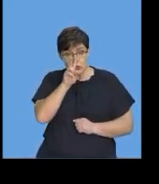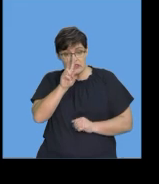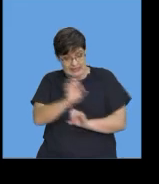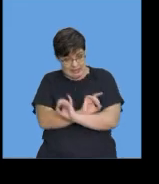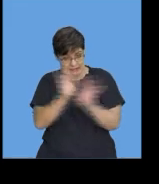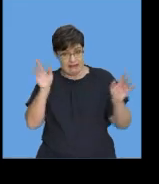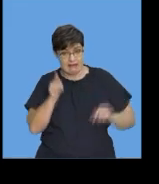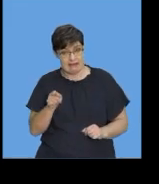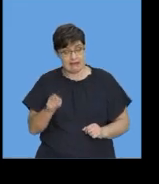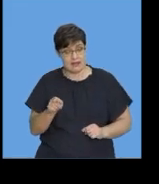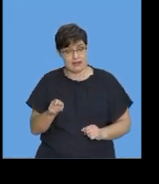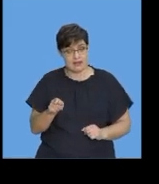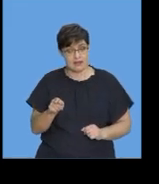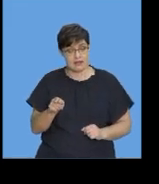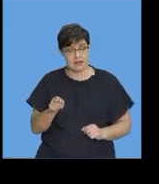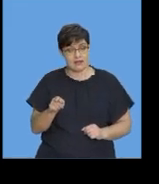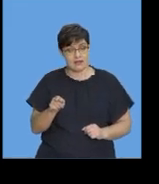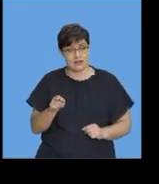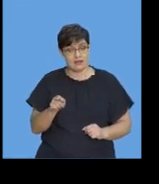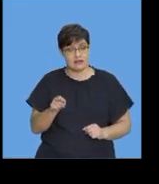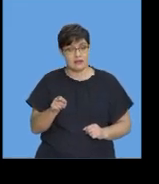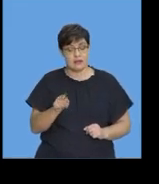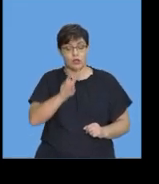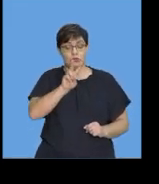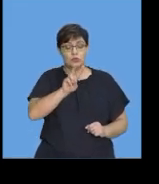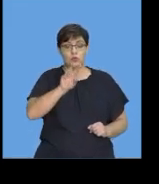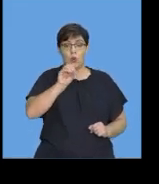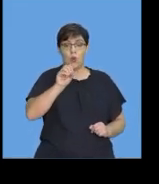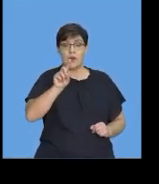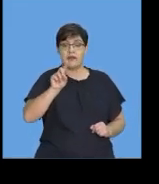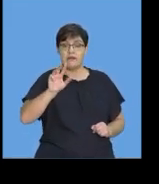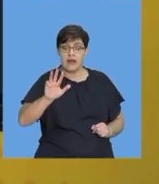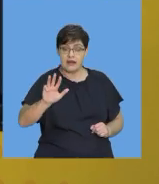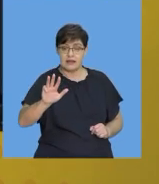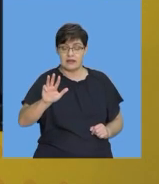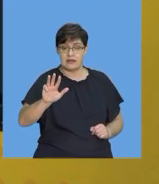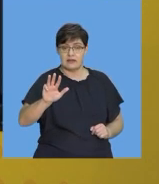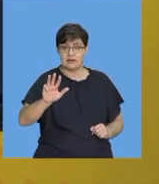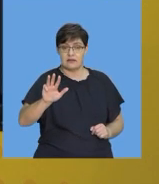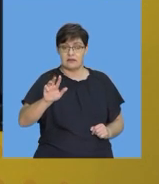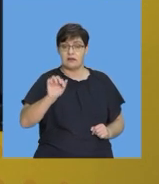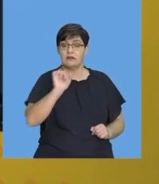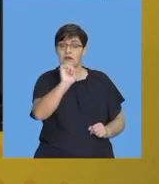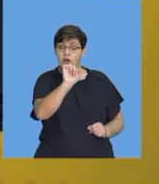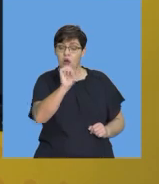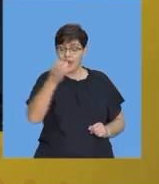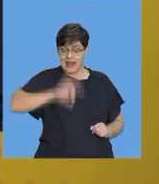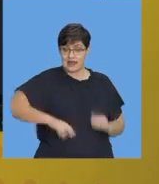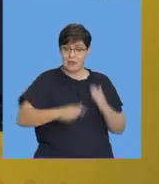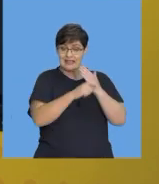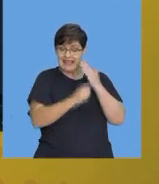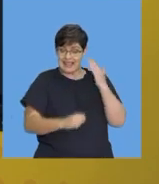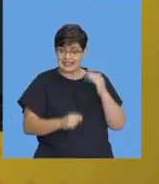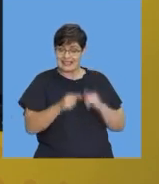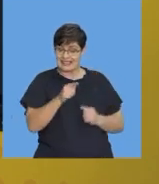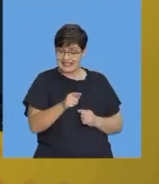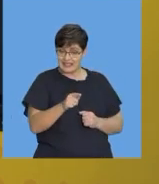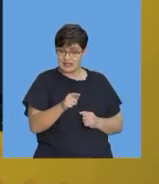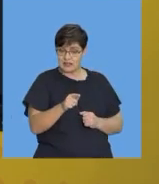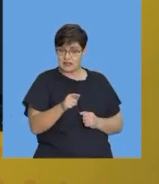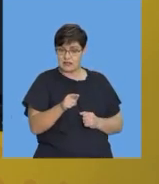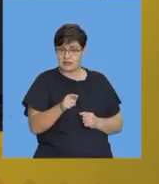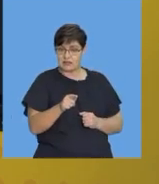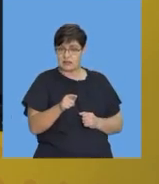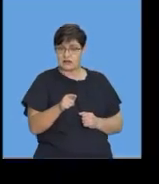see that in 2019, your SARS income tax